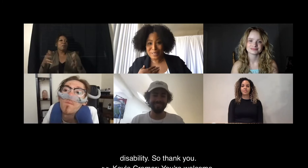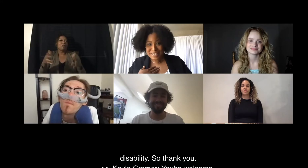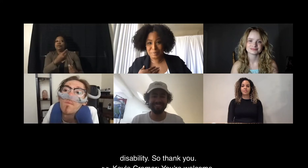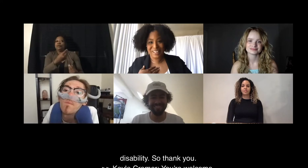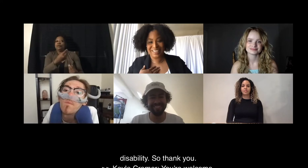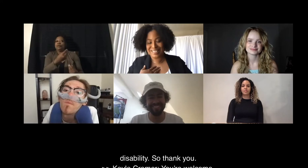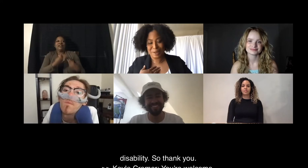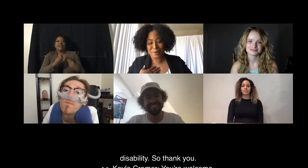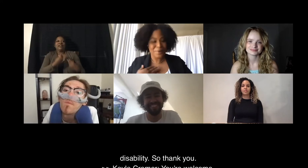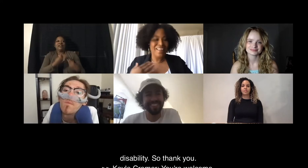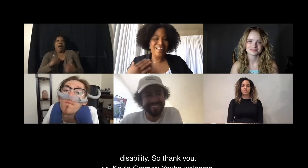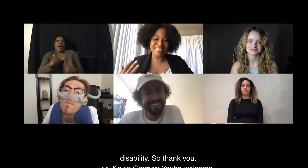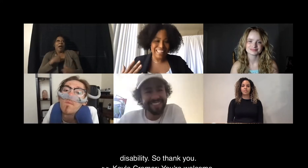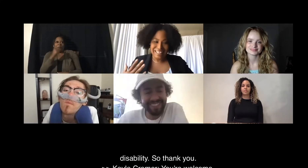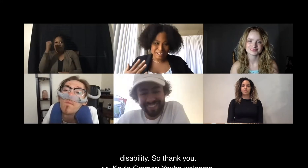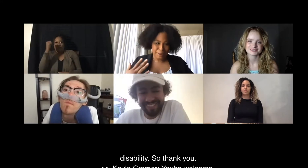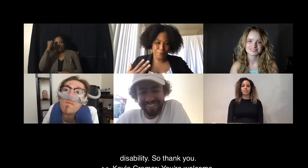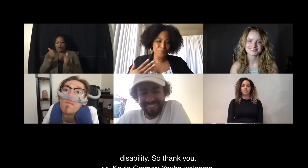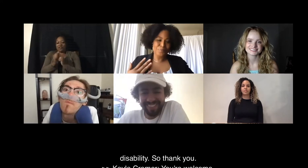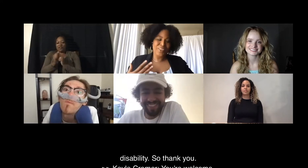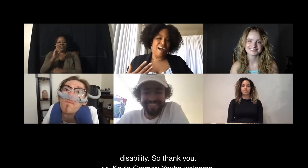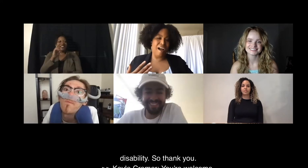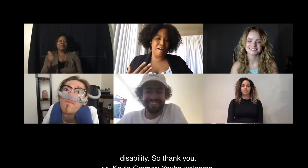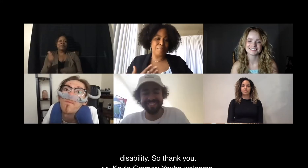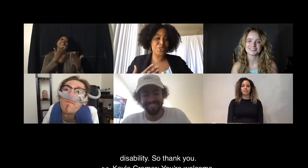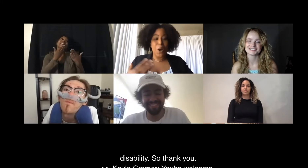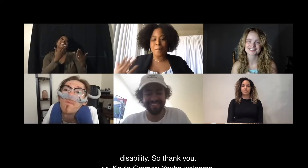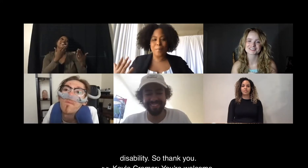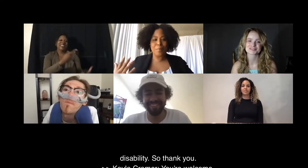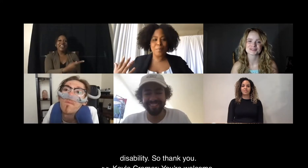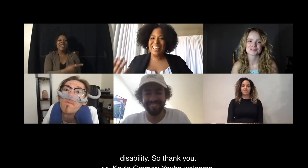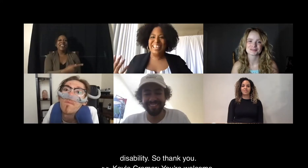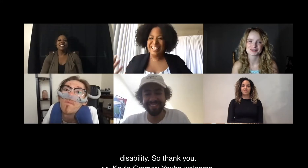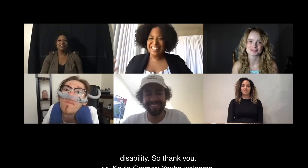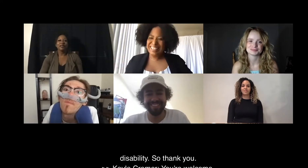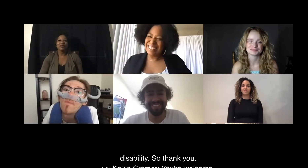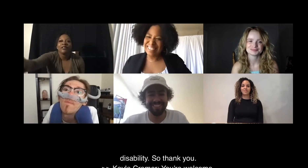with a disability, so thank you. So